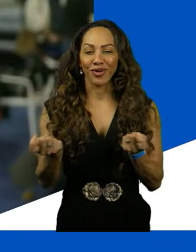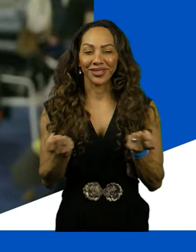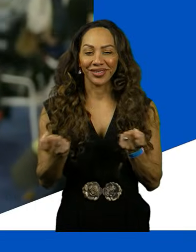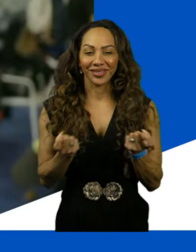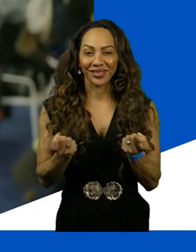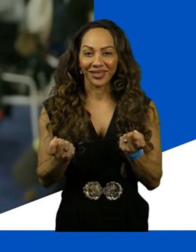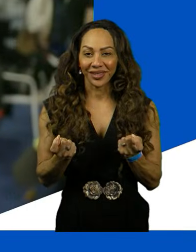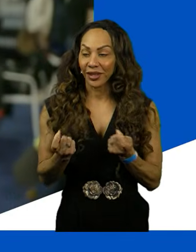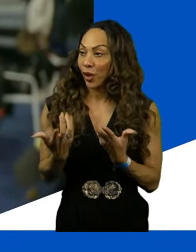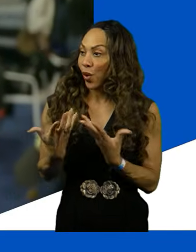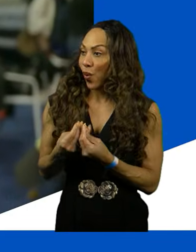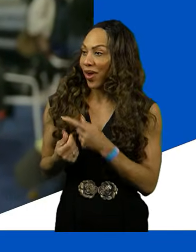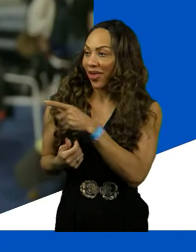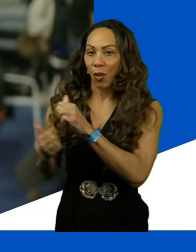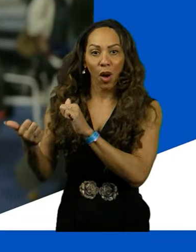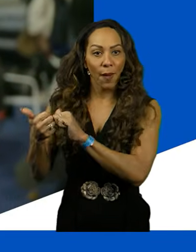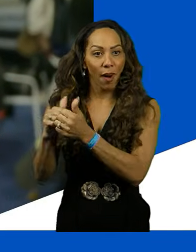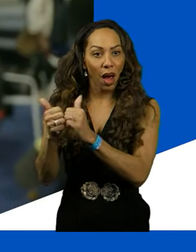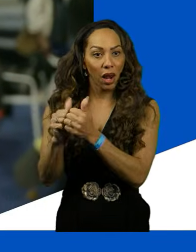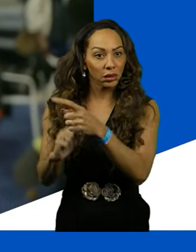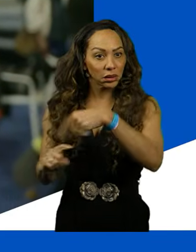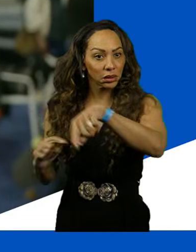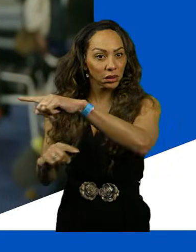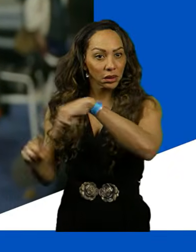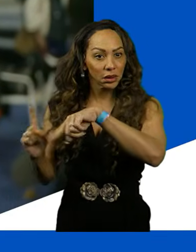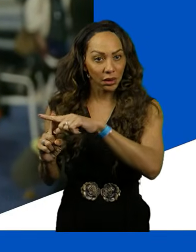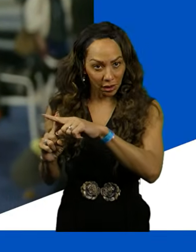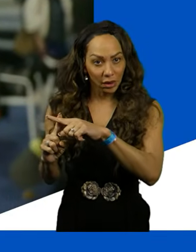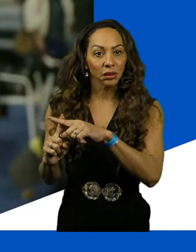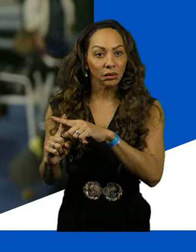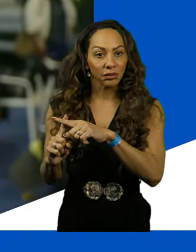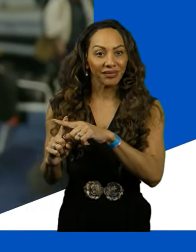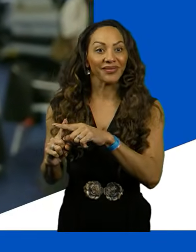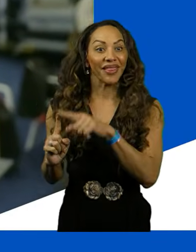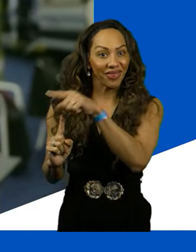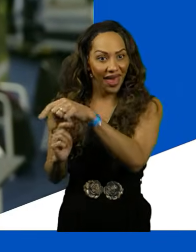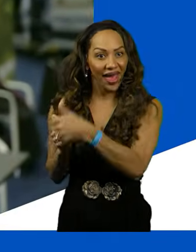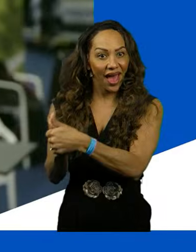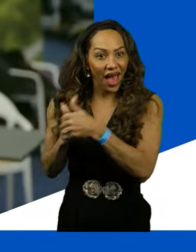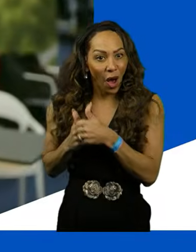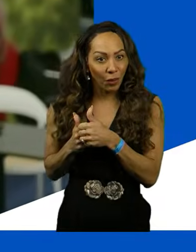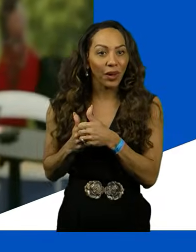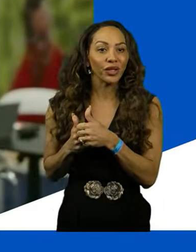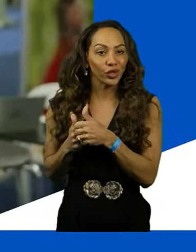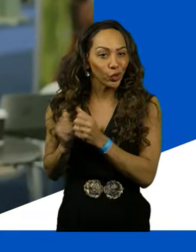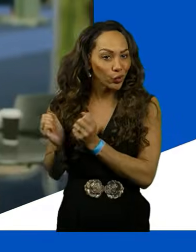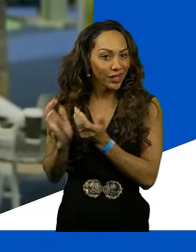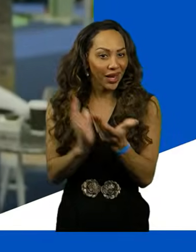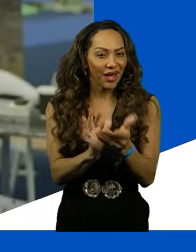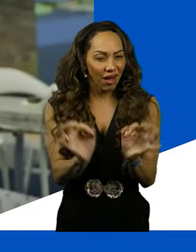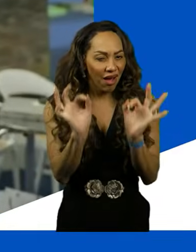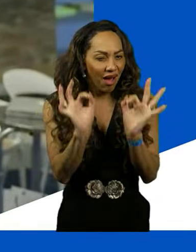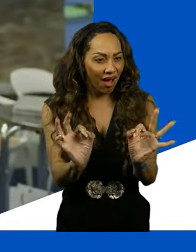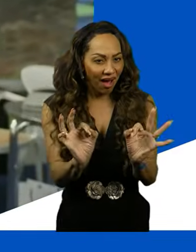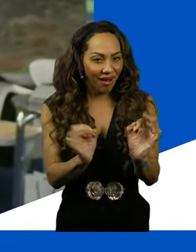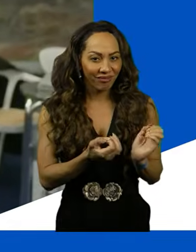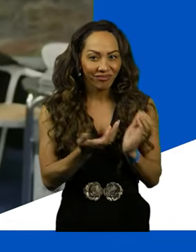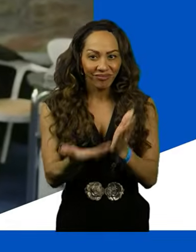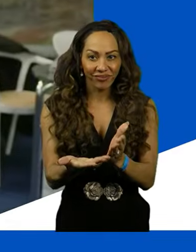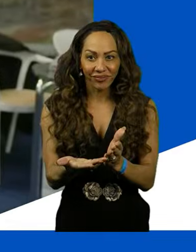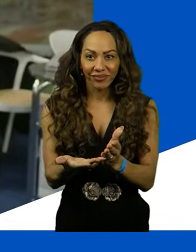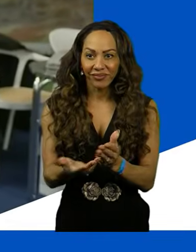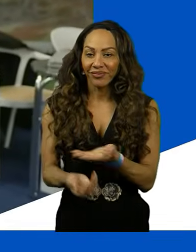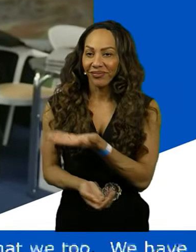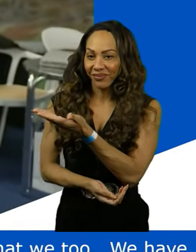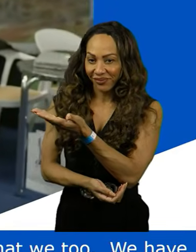partners, we wouldn't be able to deliver the amazing and lovely service that we do. We've got the lovely Sean here with us today that's going to explain to us exactly what